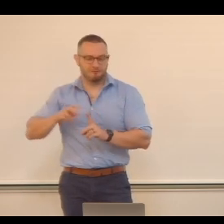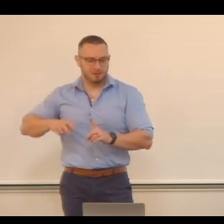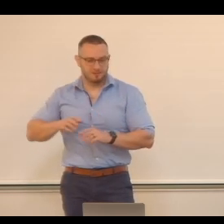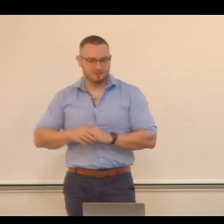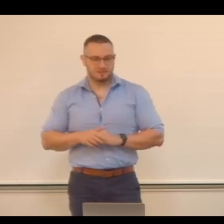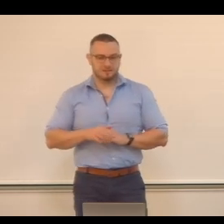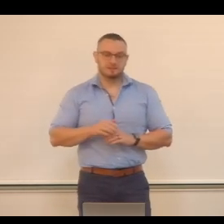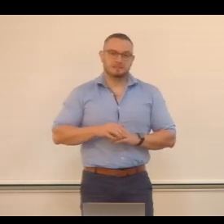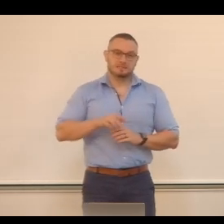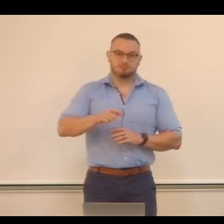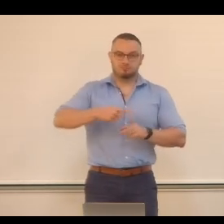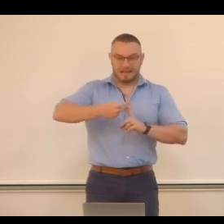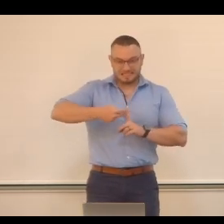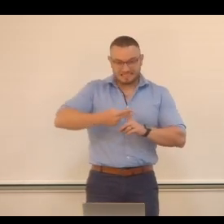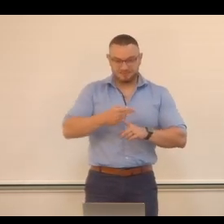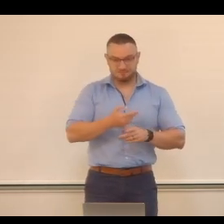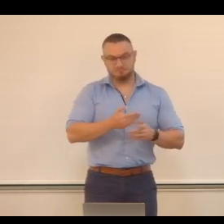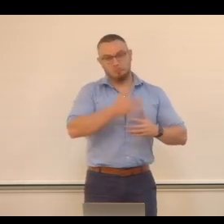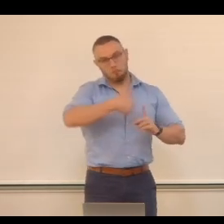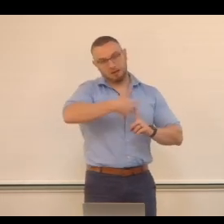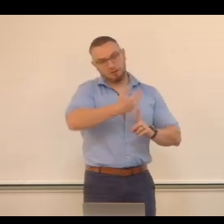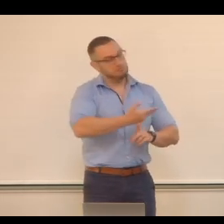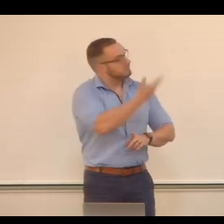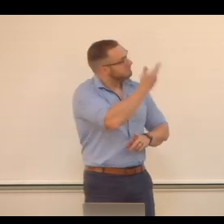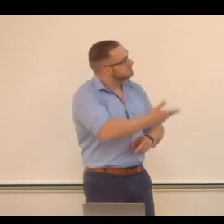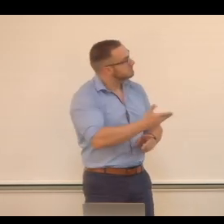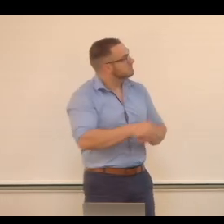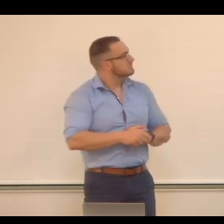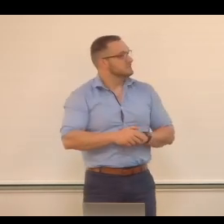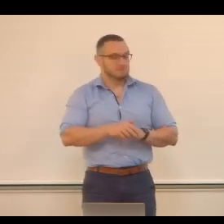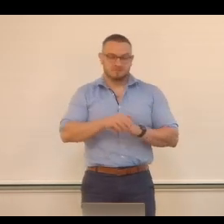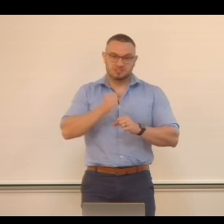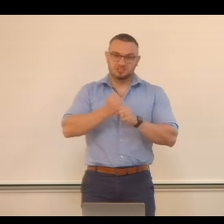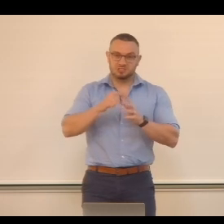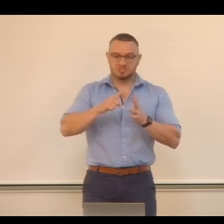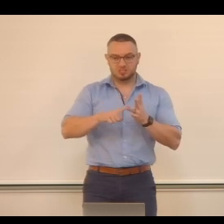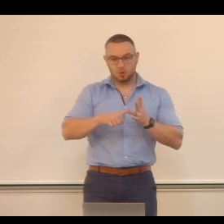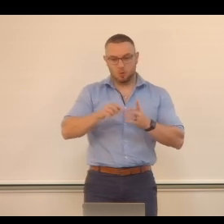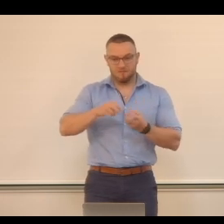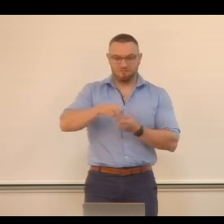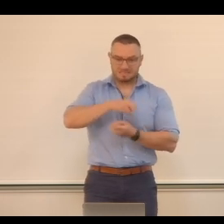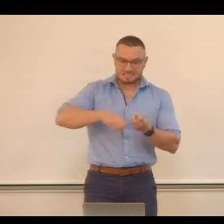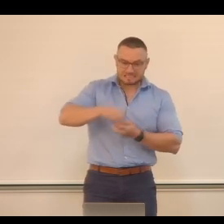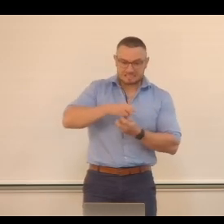background is in aerospace engineering and geophysics, currently a PhD student in space sciences studying